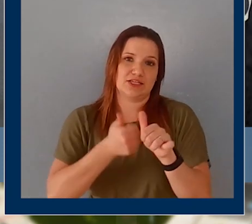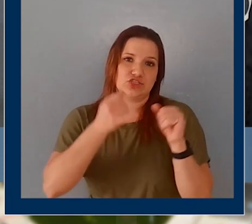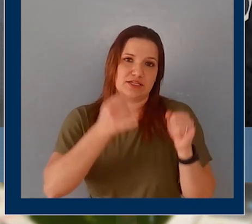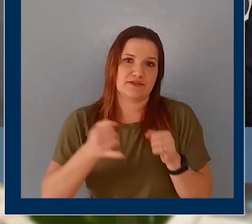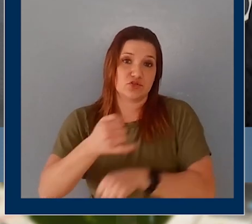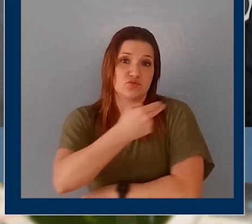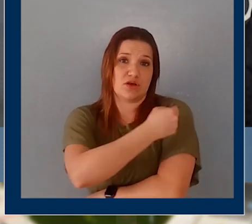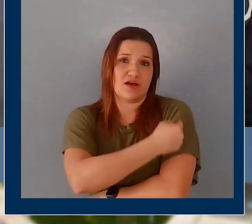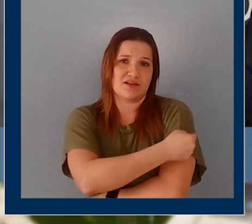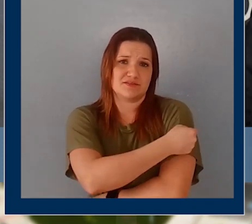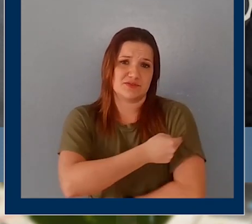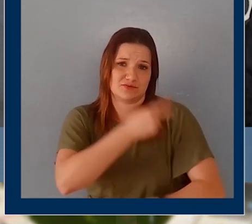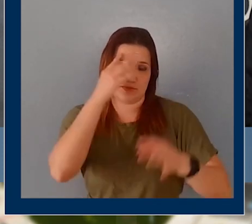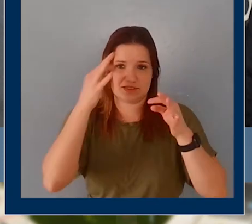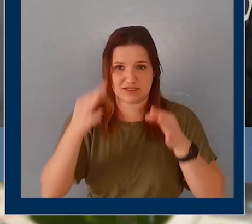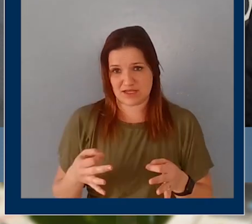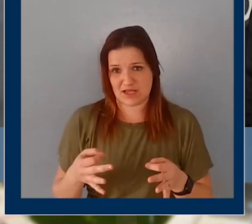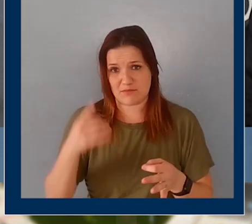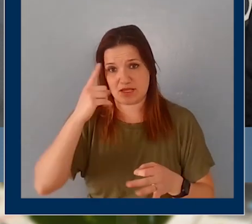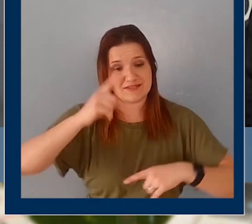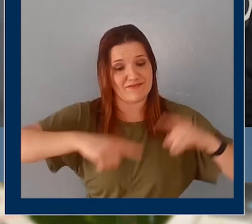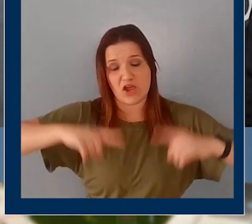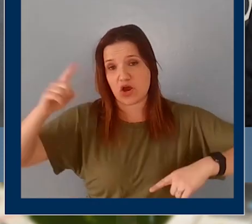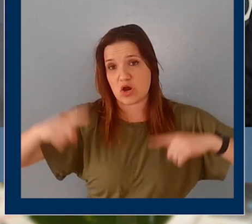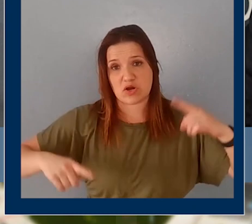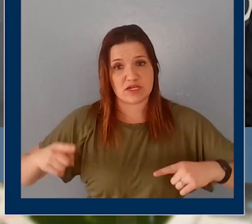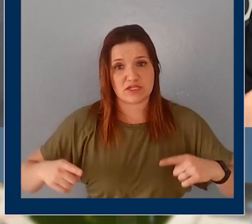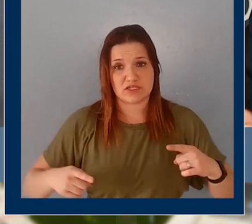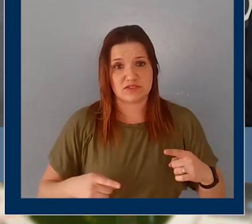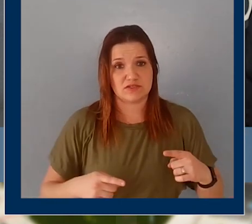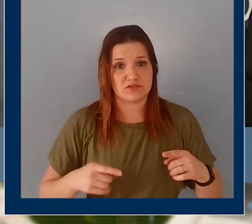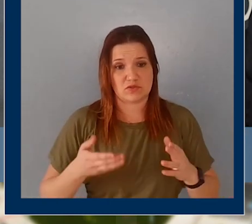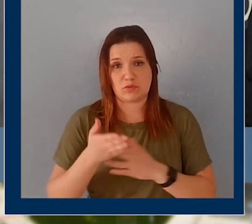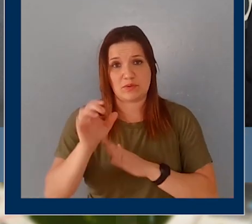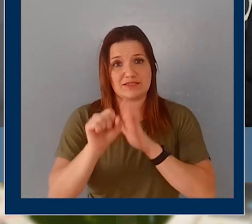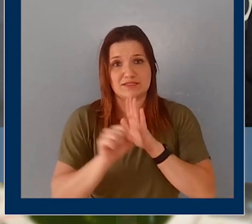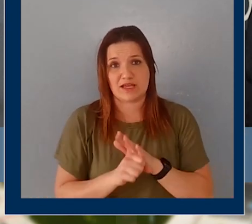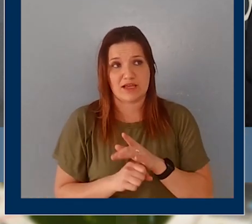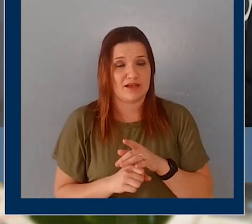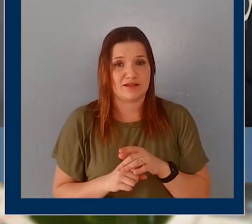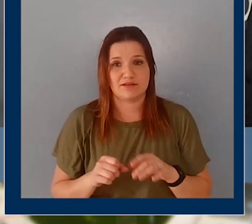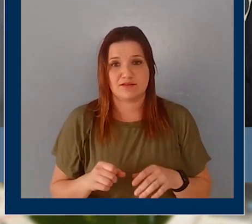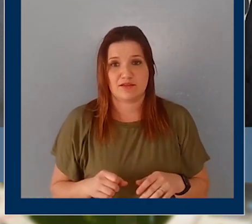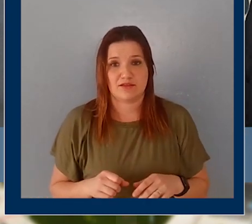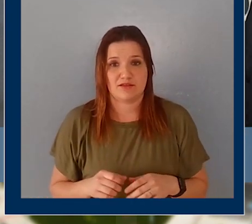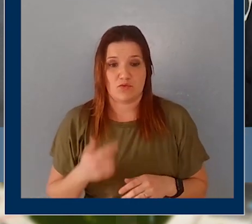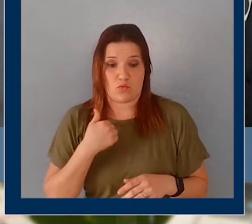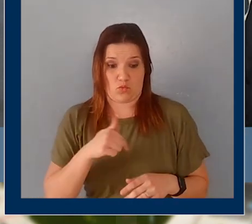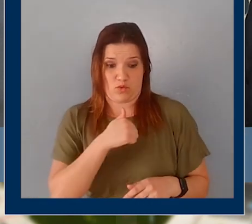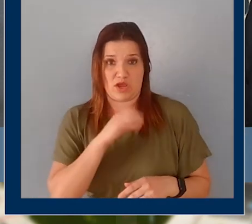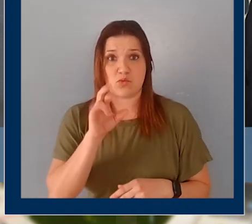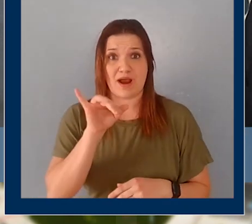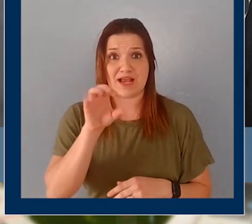But if we make that decision, and that decision is made in combination by me and our chief of staff, Dr. Mendenhall,